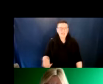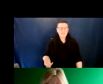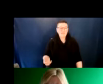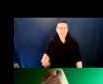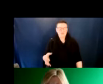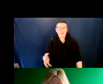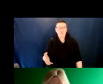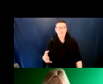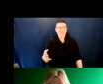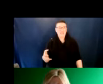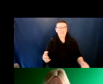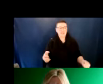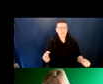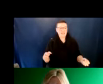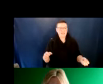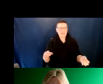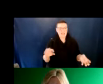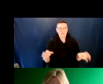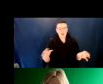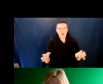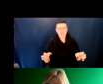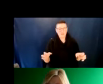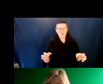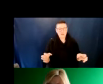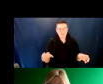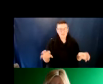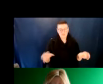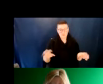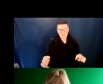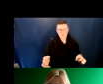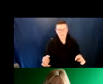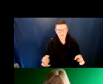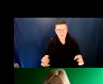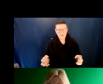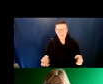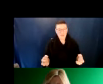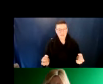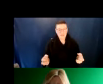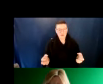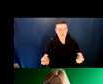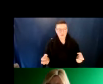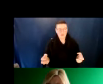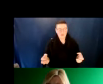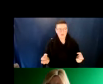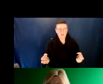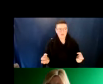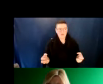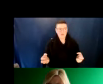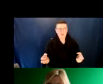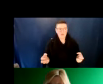The idea of conceptual metaphor is that it's a natural part of conceptual processing, that, you know,